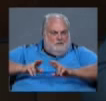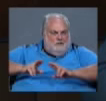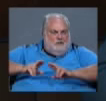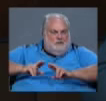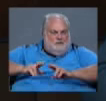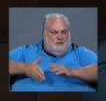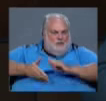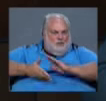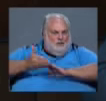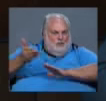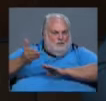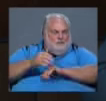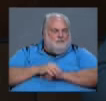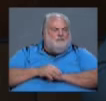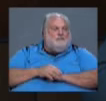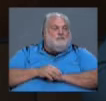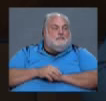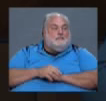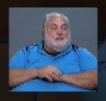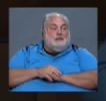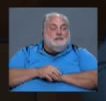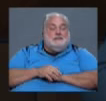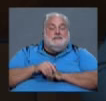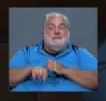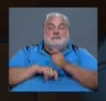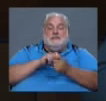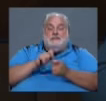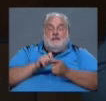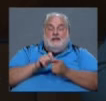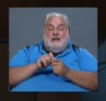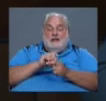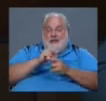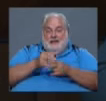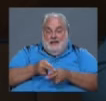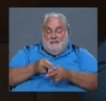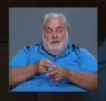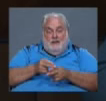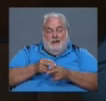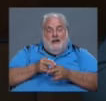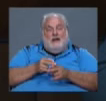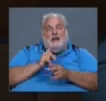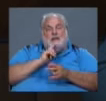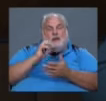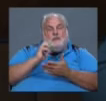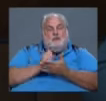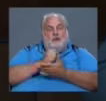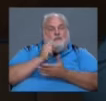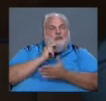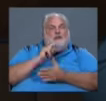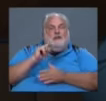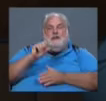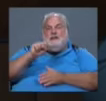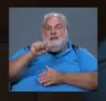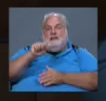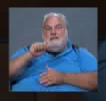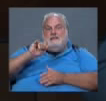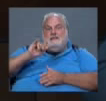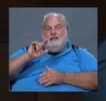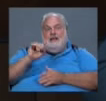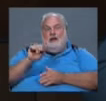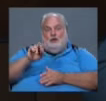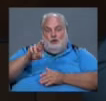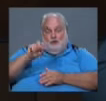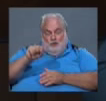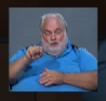of a ship, and particularly after its namesake, the City of Little Rock, is an opportunity for the sailors on the ship to get to